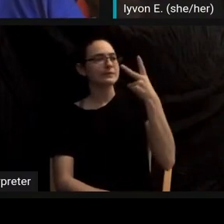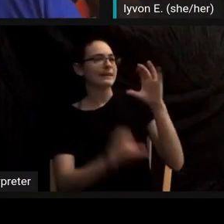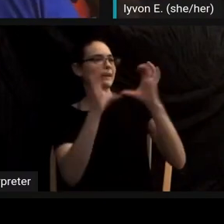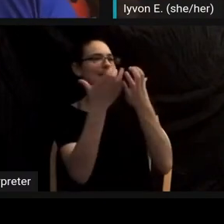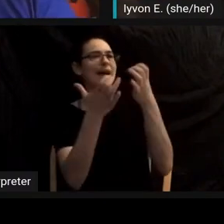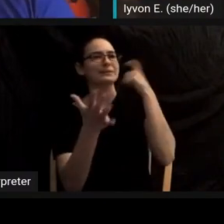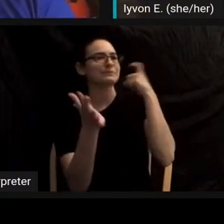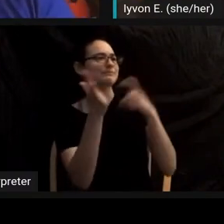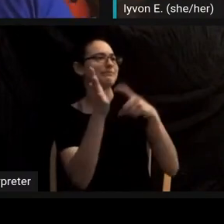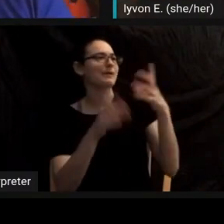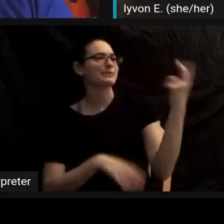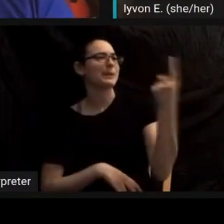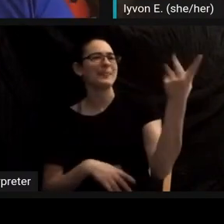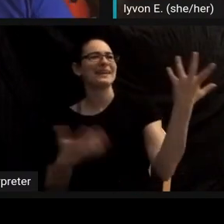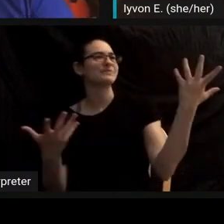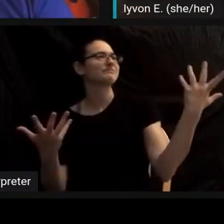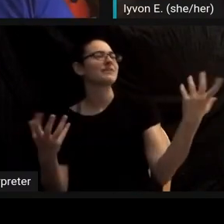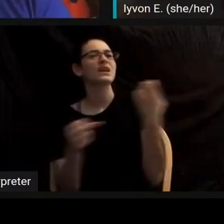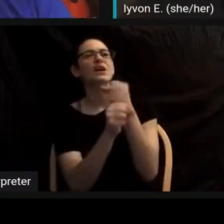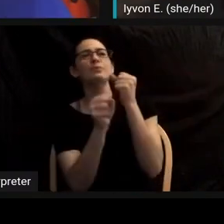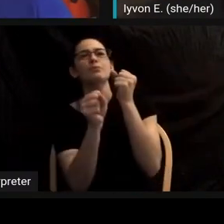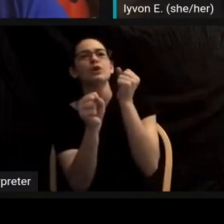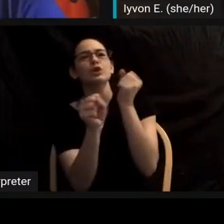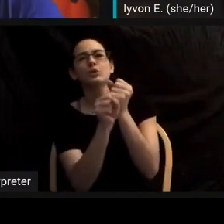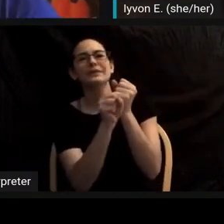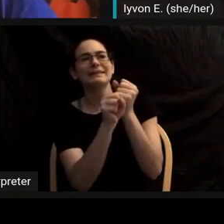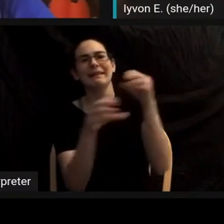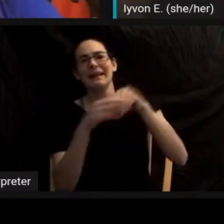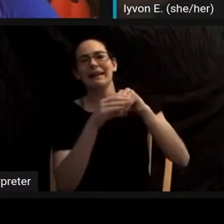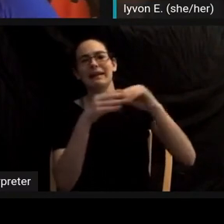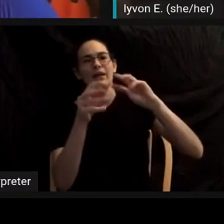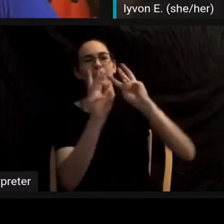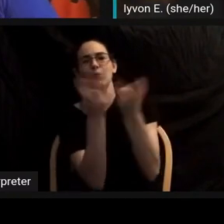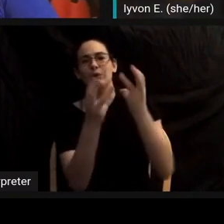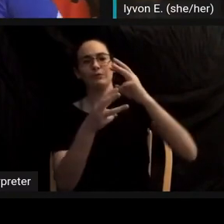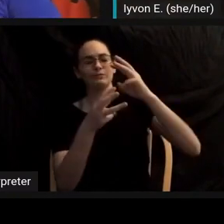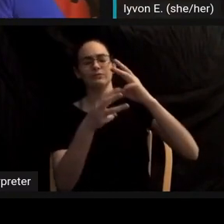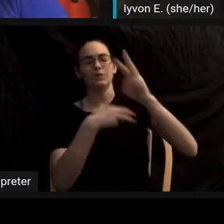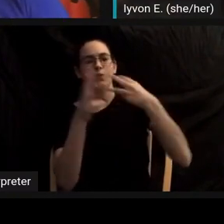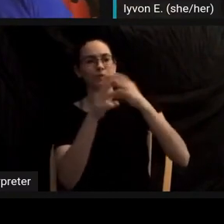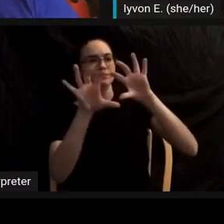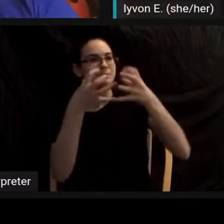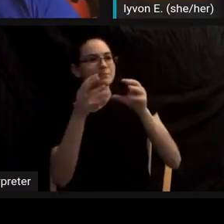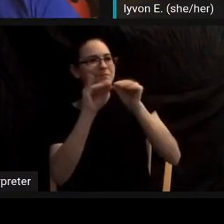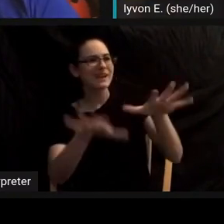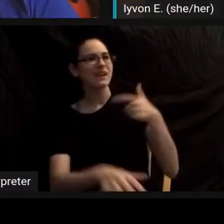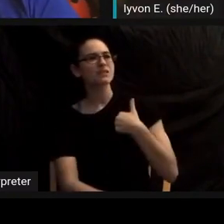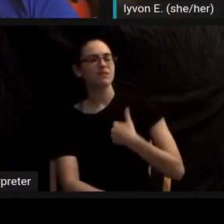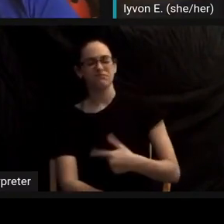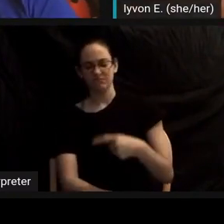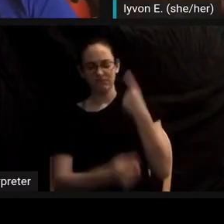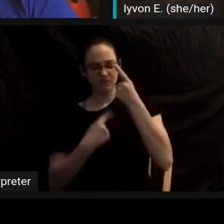like, you know, producing in a pandemic or something random. I know how to produce,